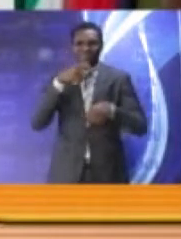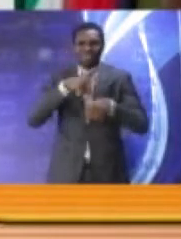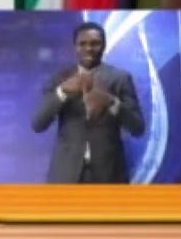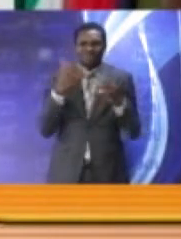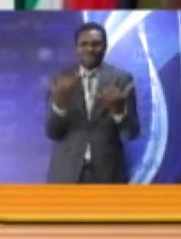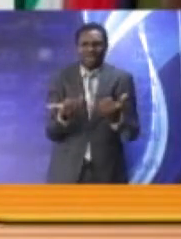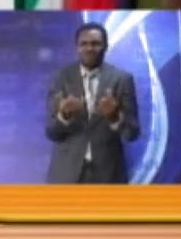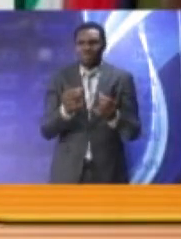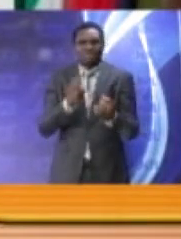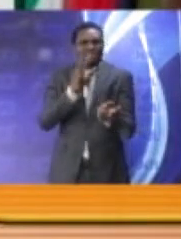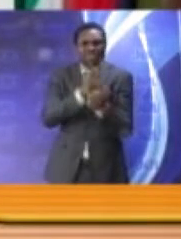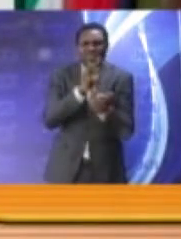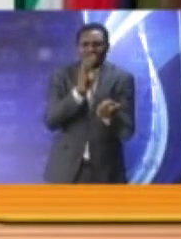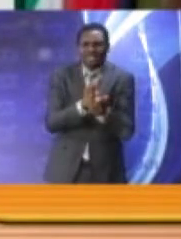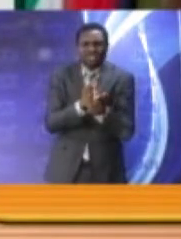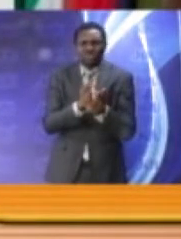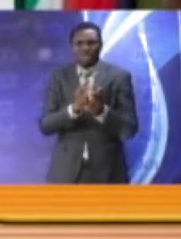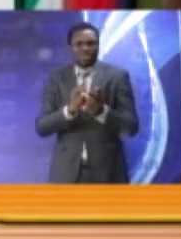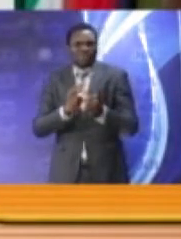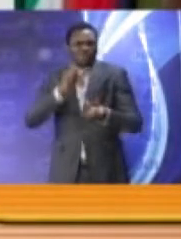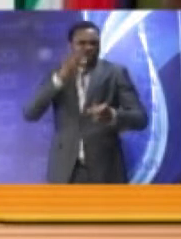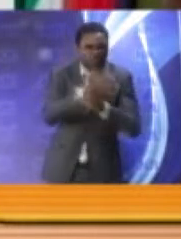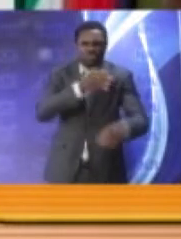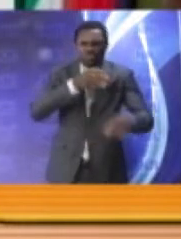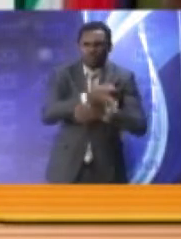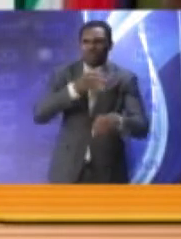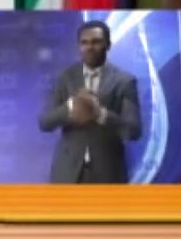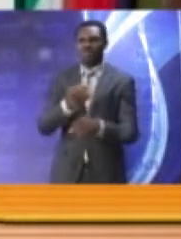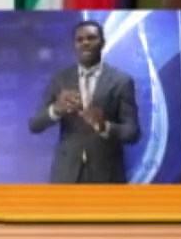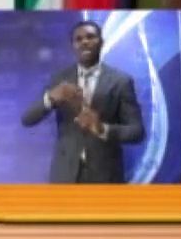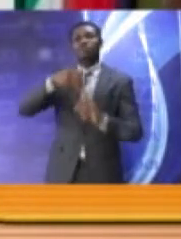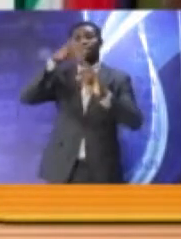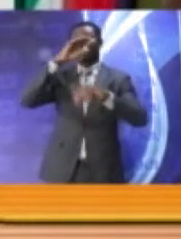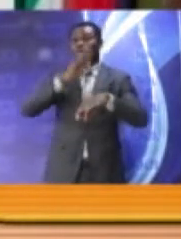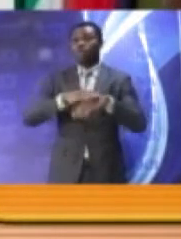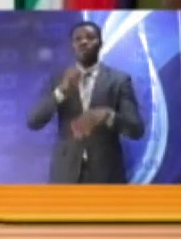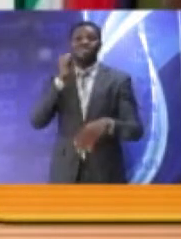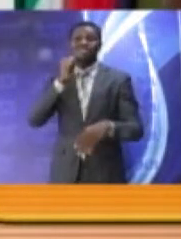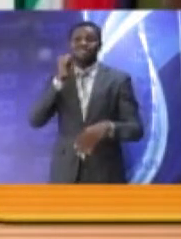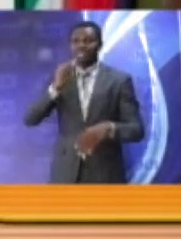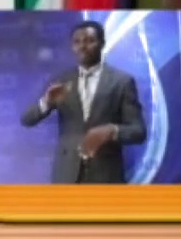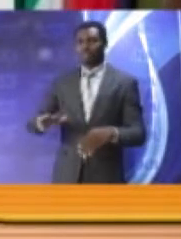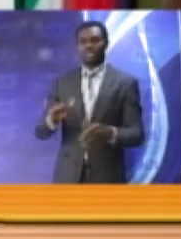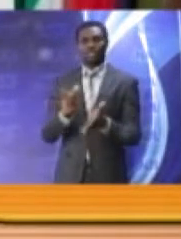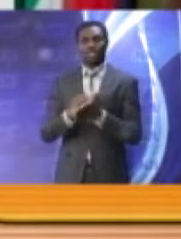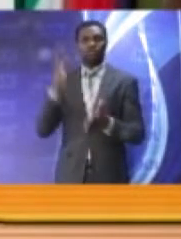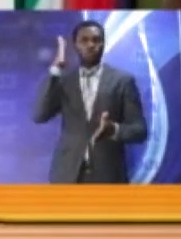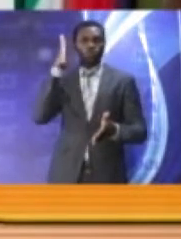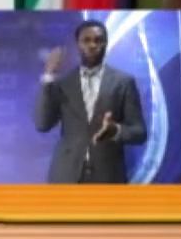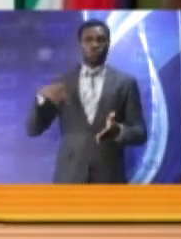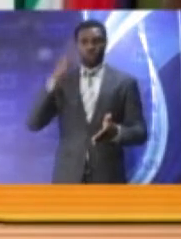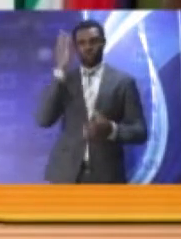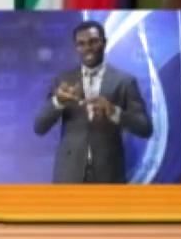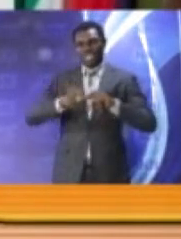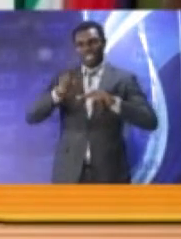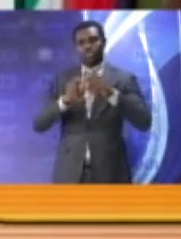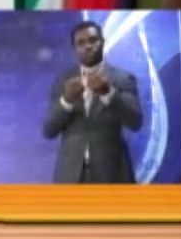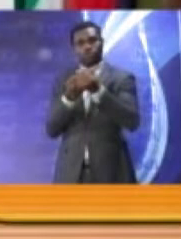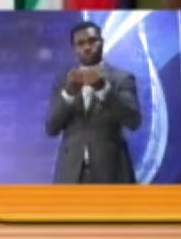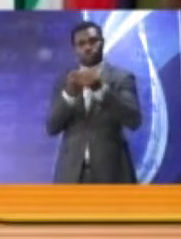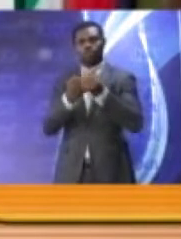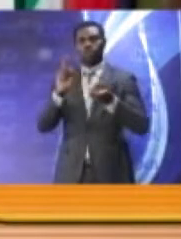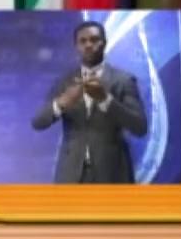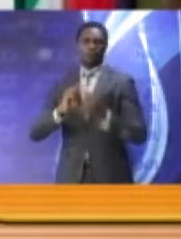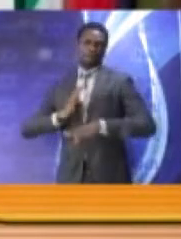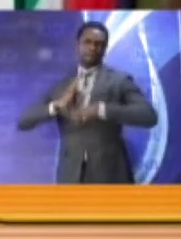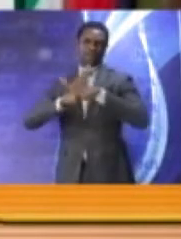physical violence on the girl child and directs relevant government agencies to scale up support for victims of violence and ensure